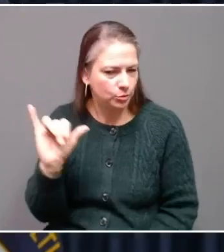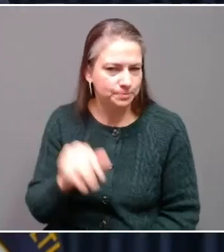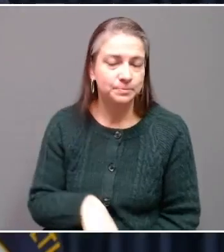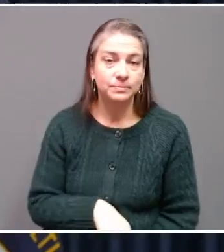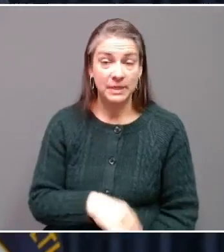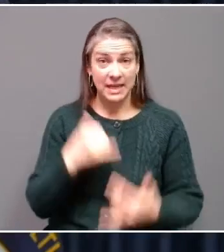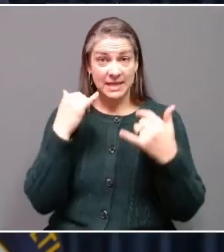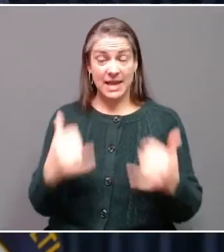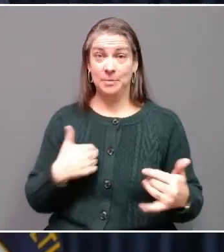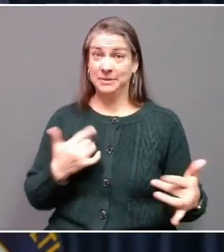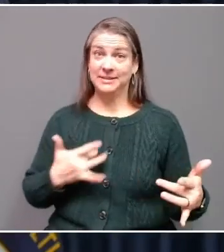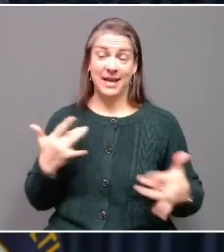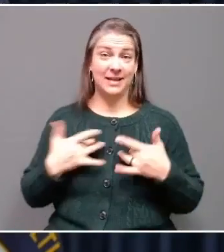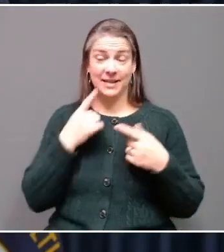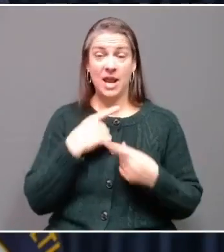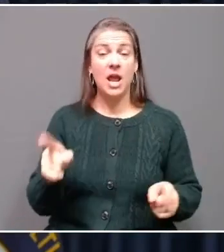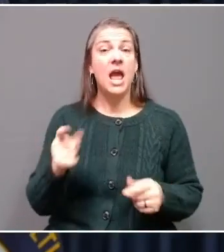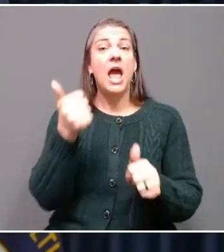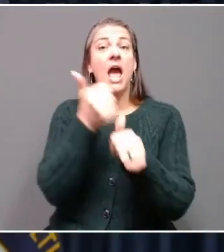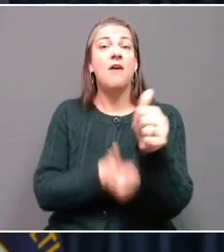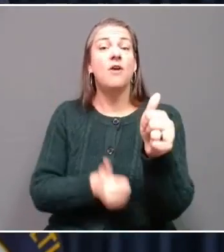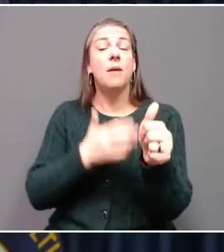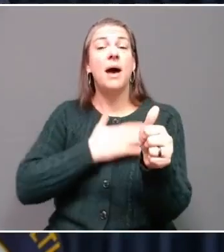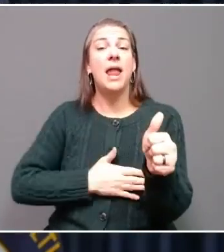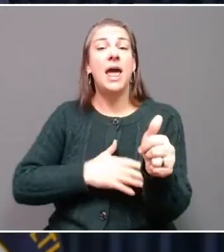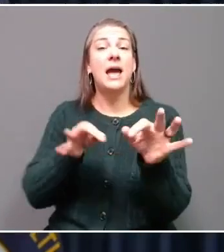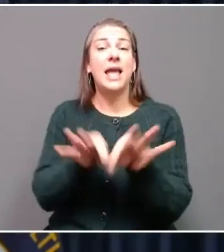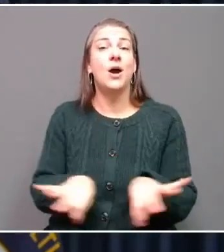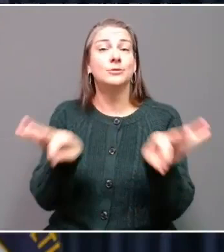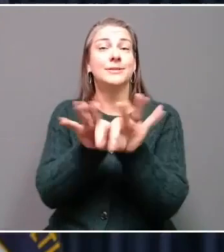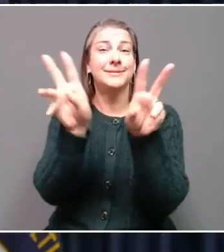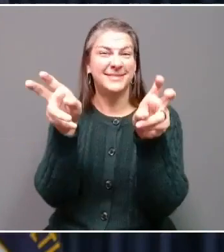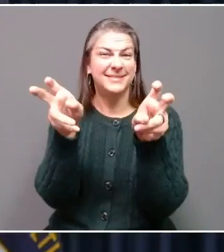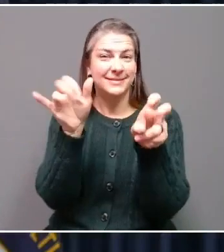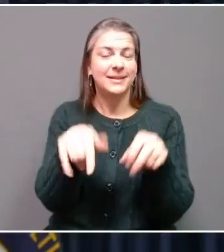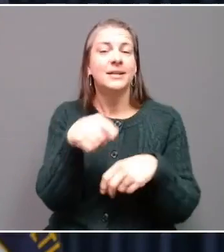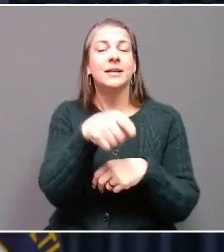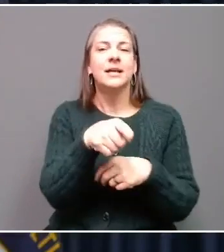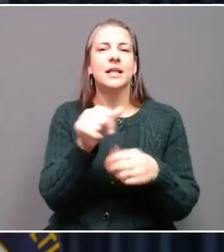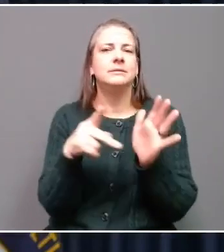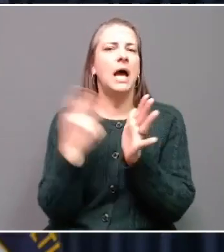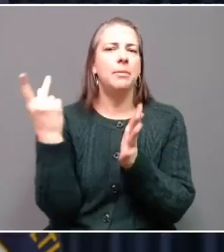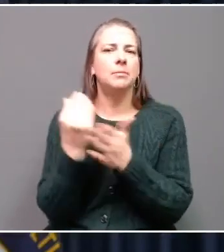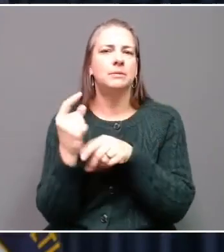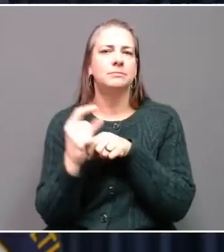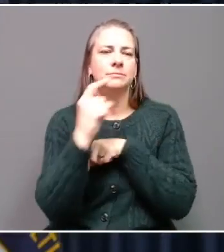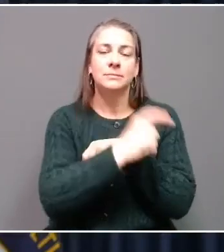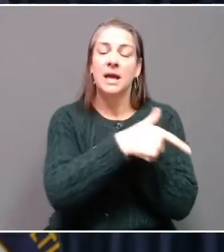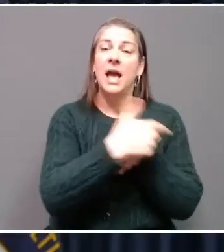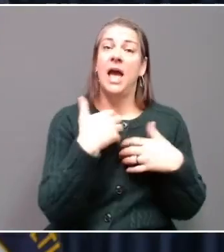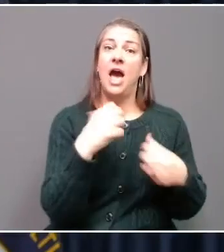that Everybody Counts will double its number of business partners in Jefferson County by welcoming the Center for Healthcare Workforce